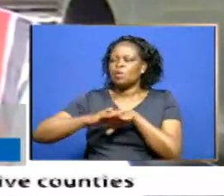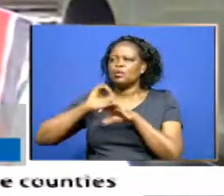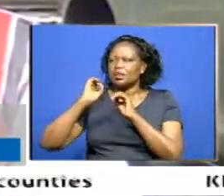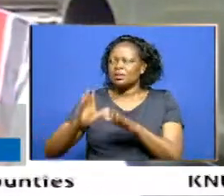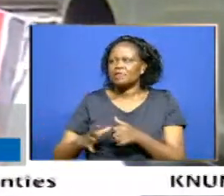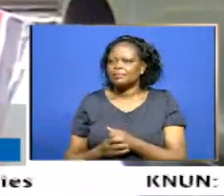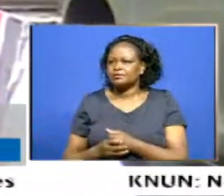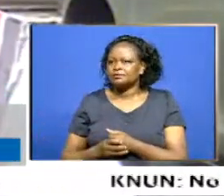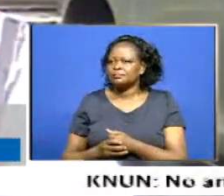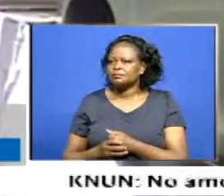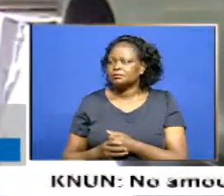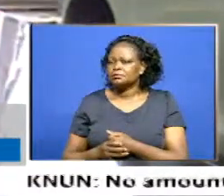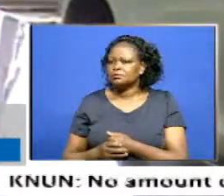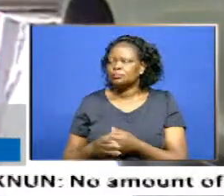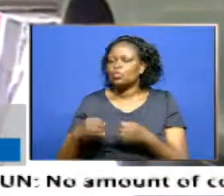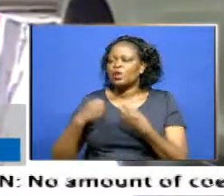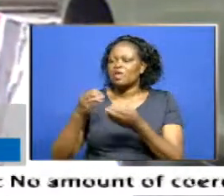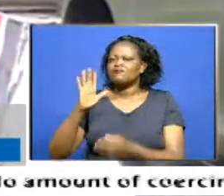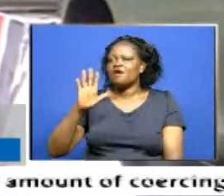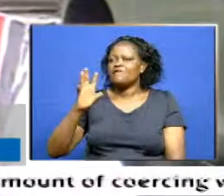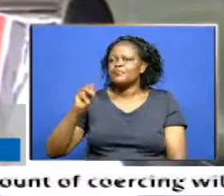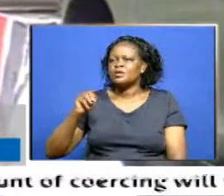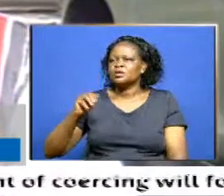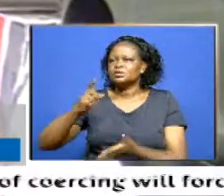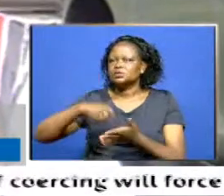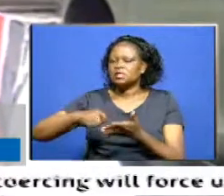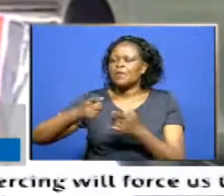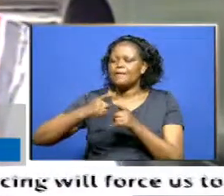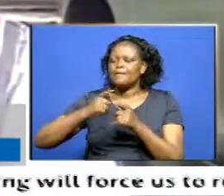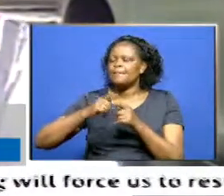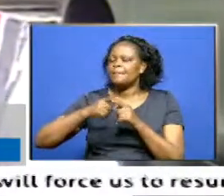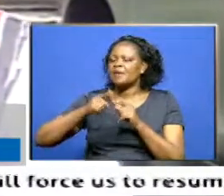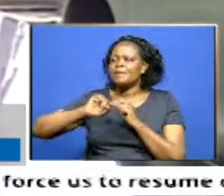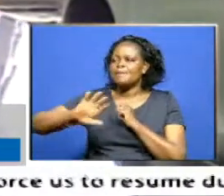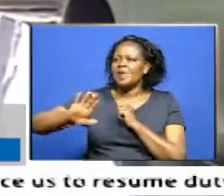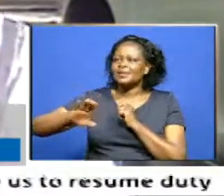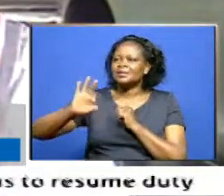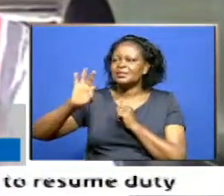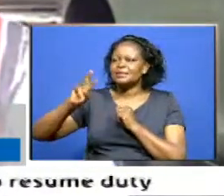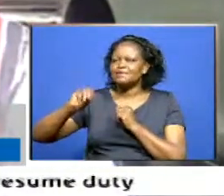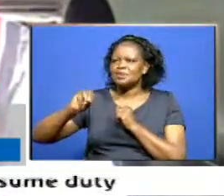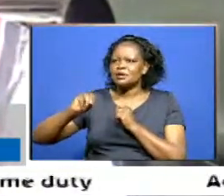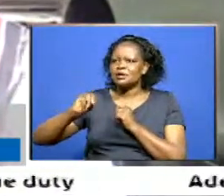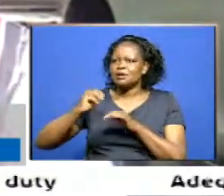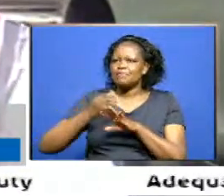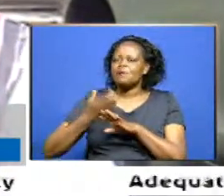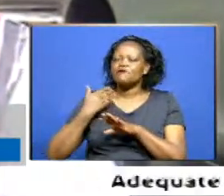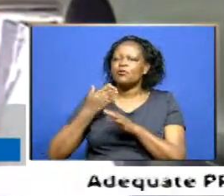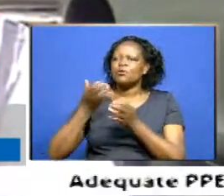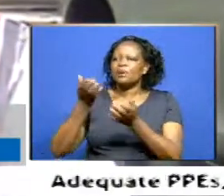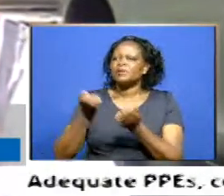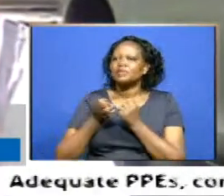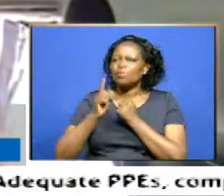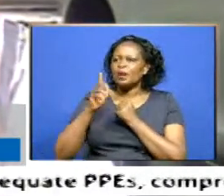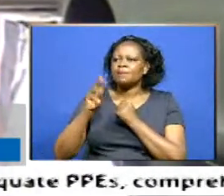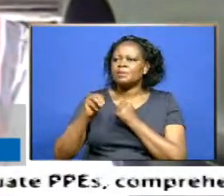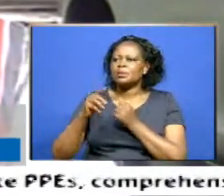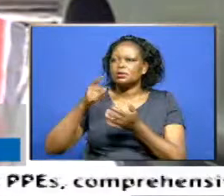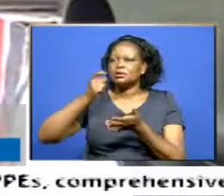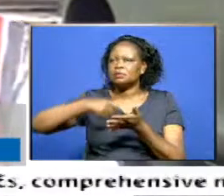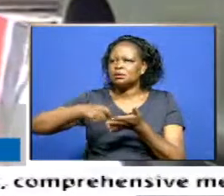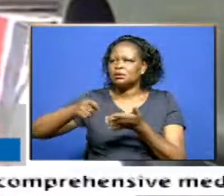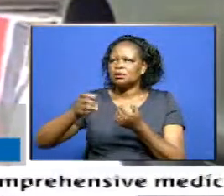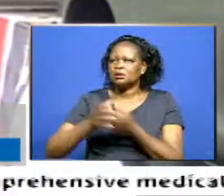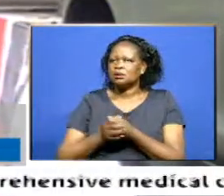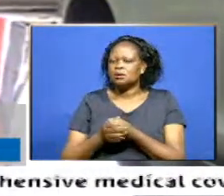collected 5 million signatures, but now we are presenting 3 million signatures. Remember, we were looking for only 1 million, but we